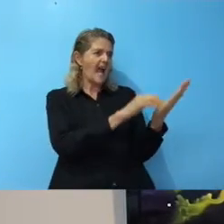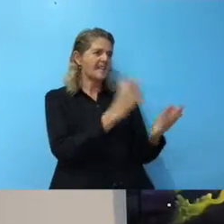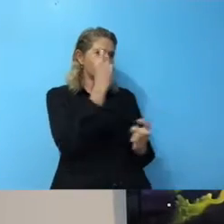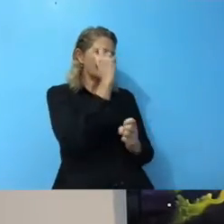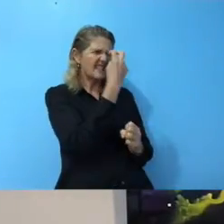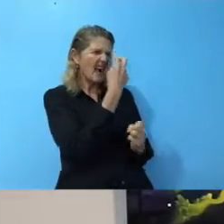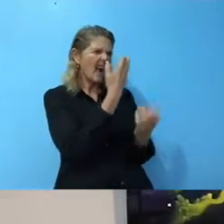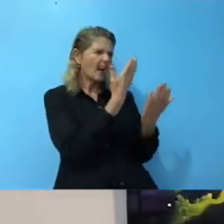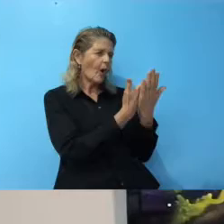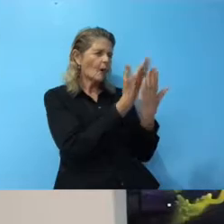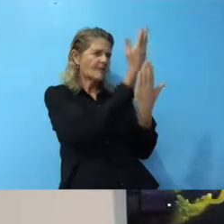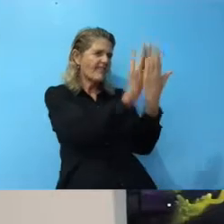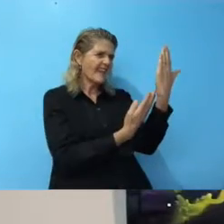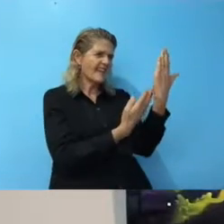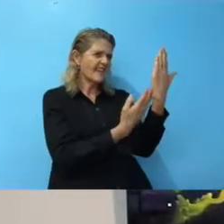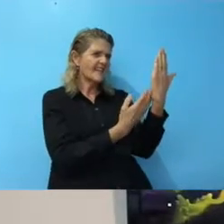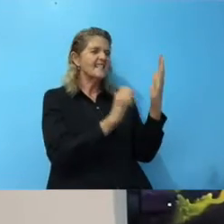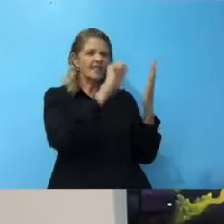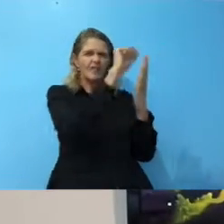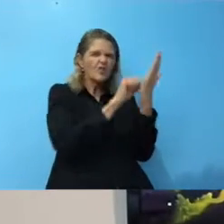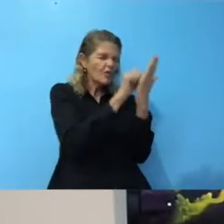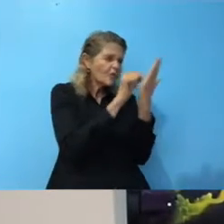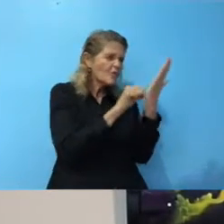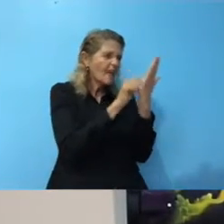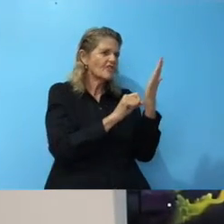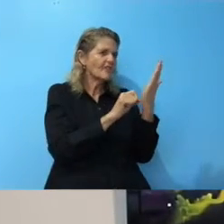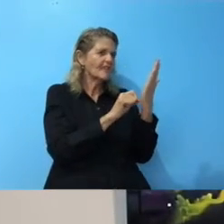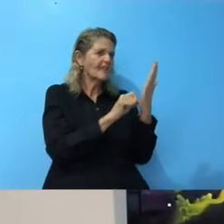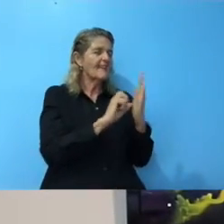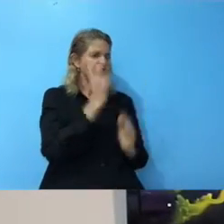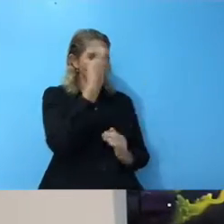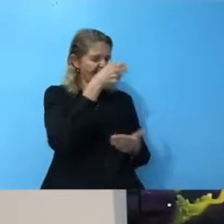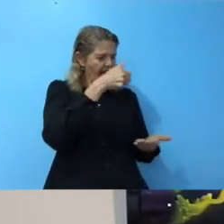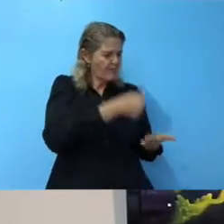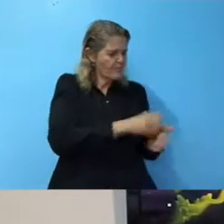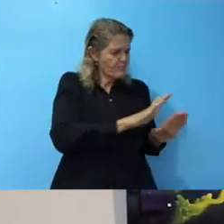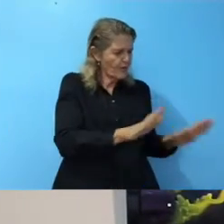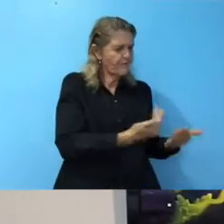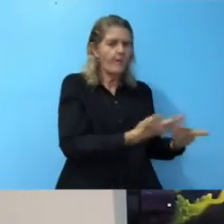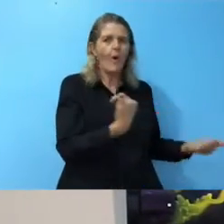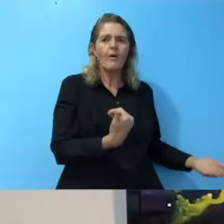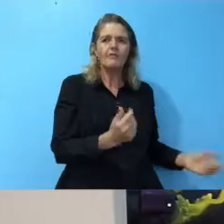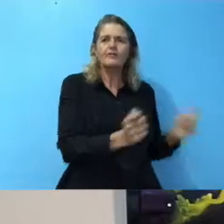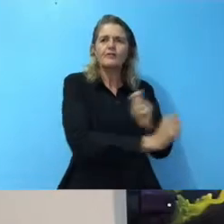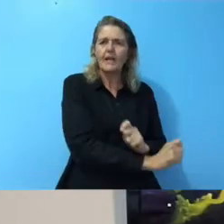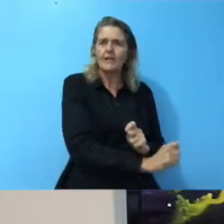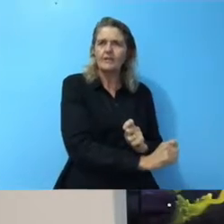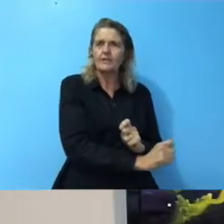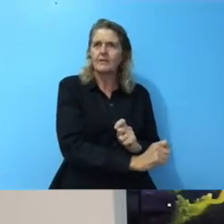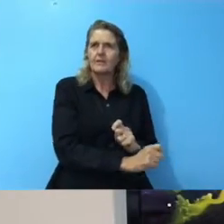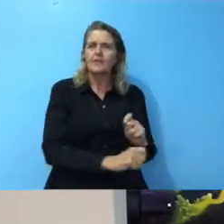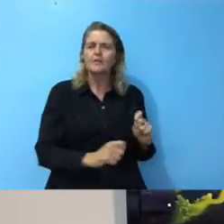top, scratching back into it, and then getting rid of the dark down the bottom. So we're using those layering mark making